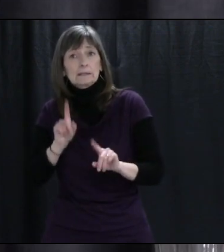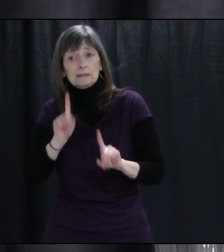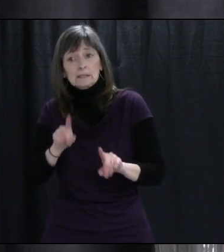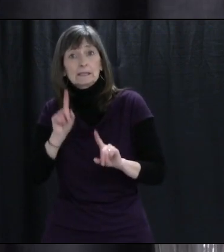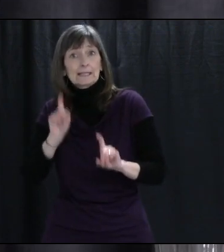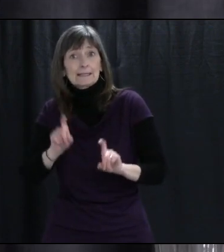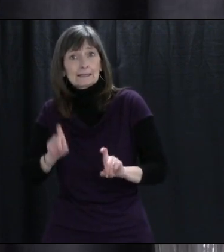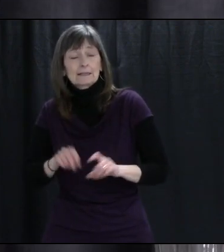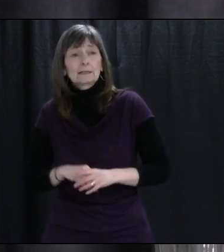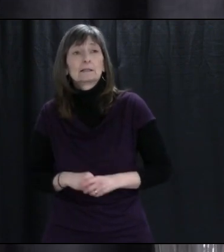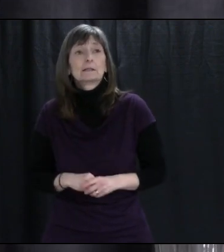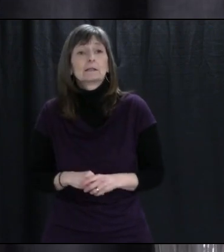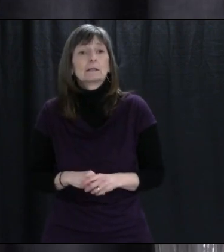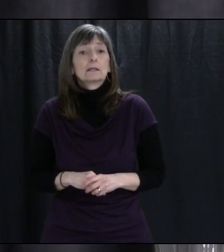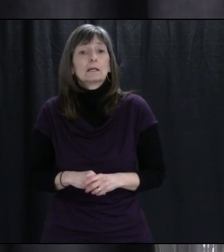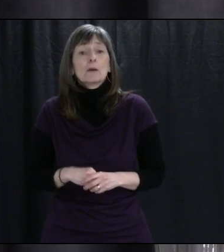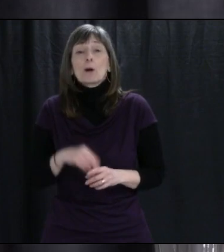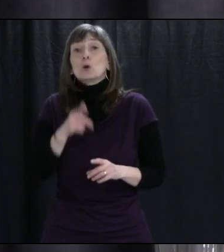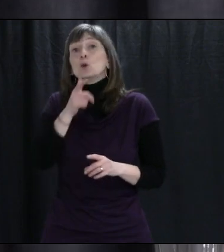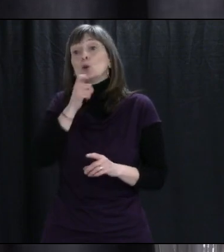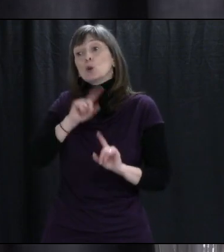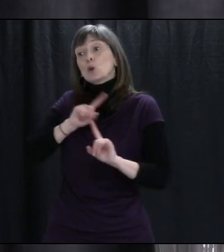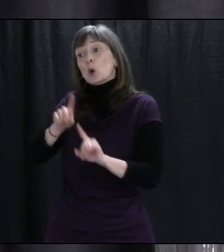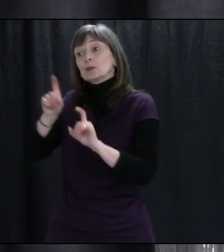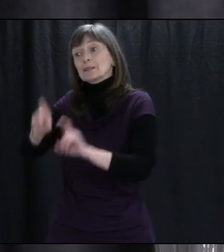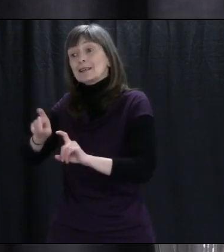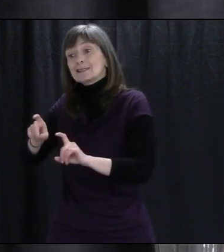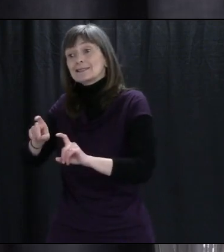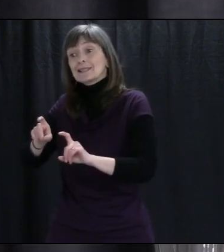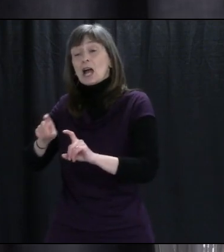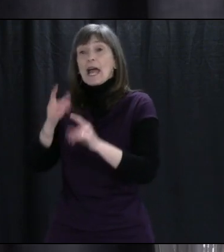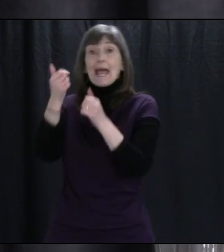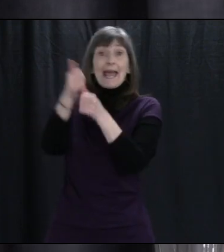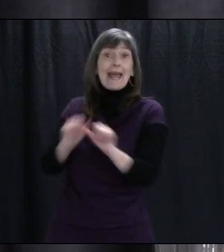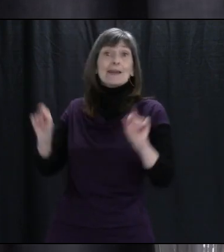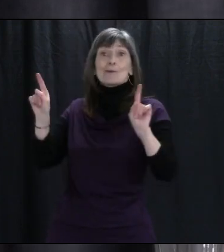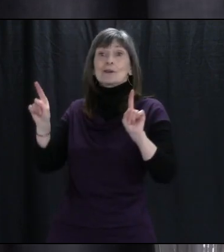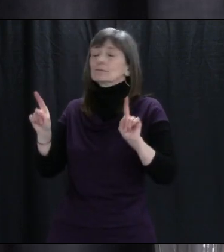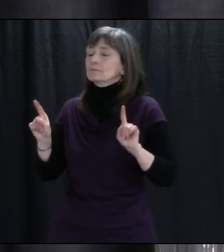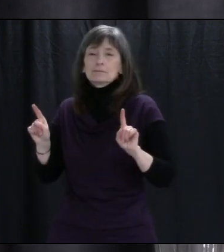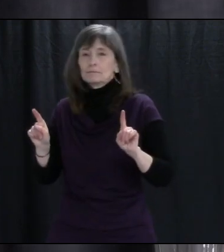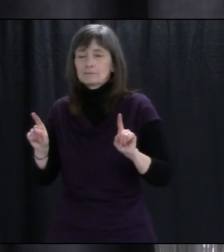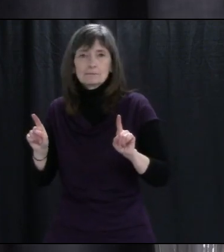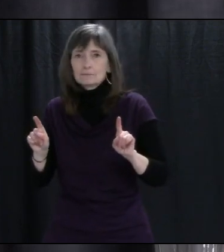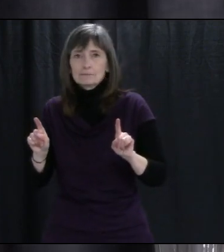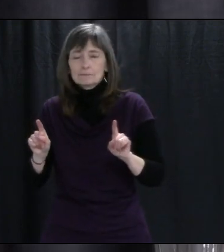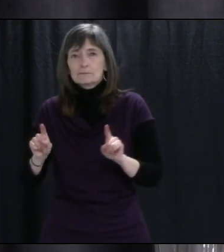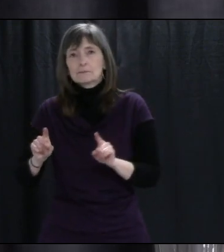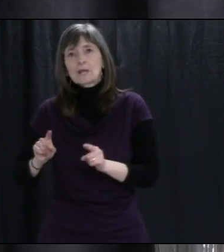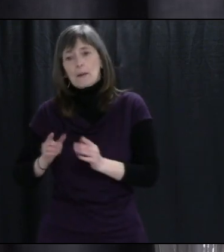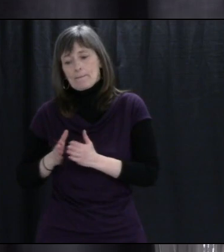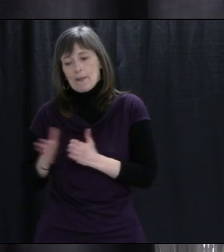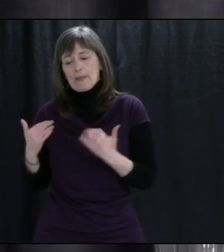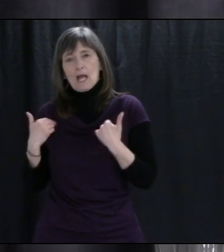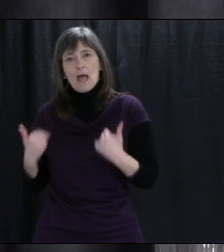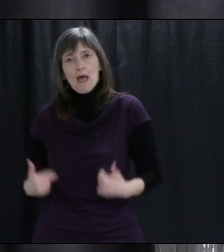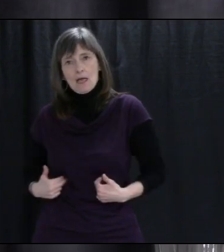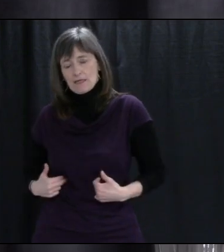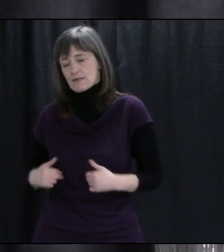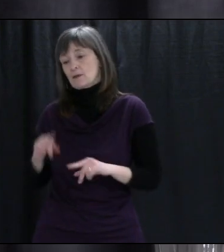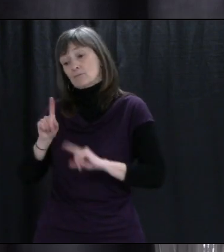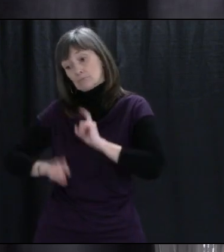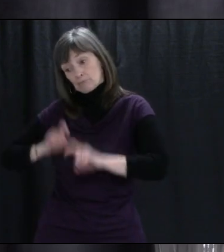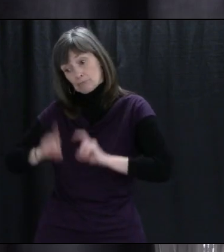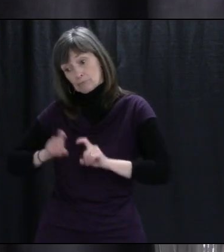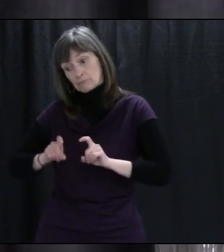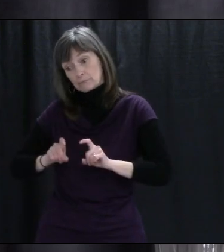who are directed there do so on the basis of public health advice. The